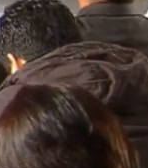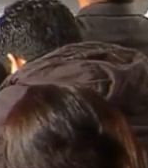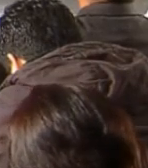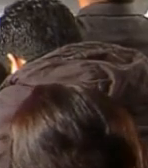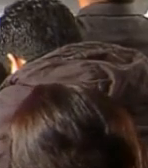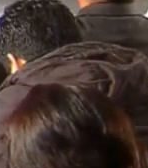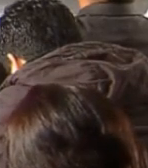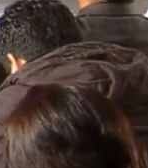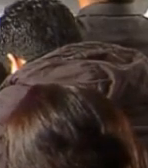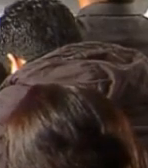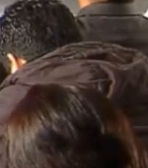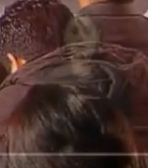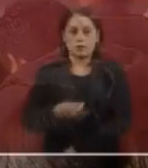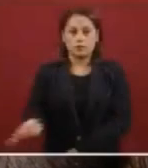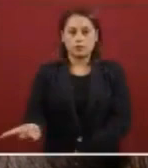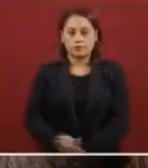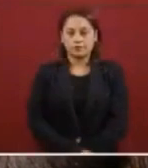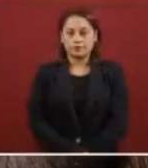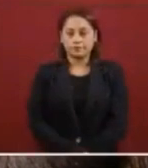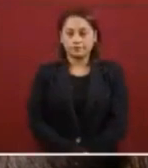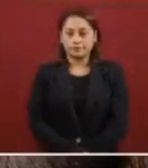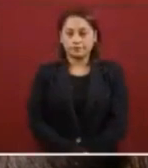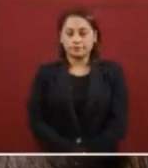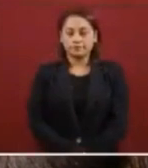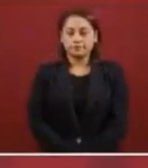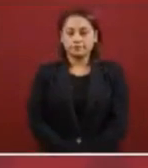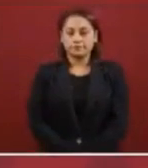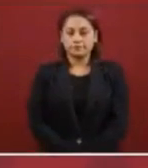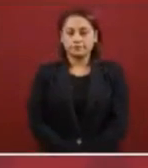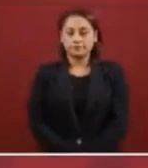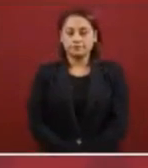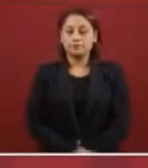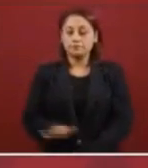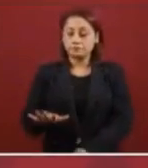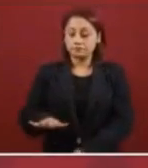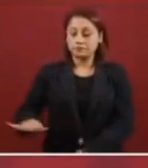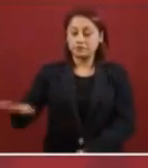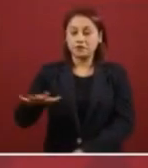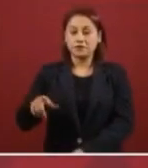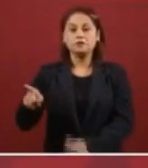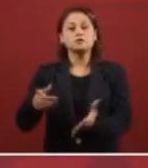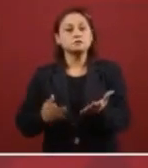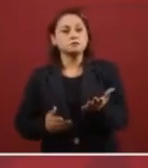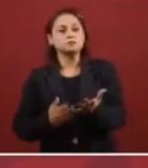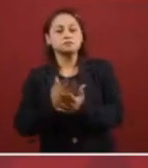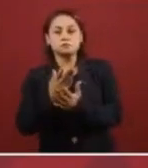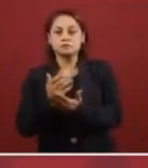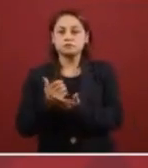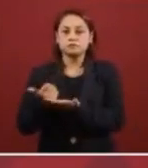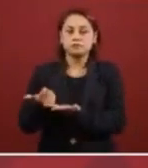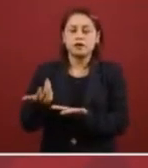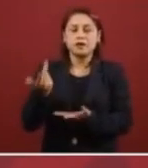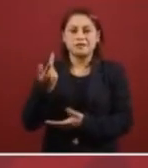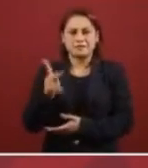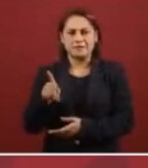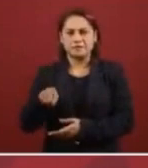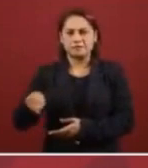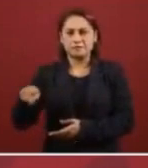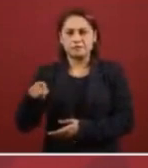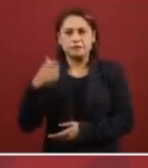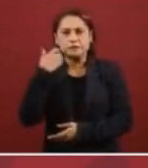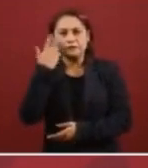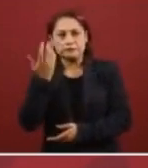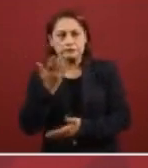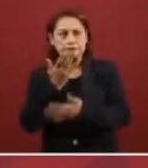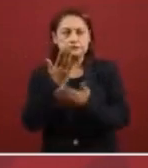Students from young people from popular schools, which otherwise would be too difficult.